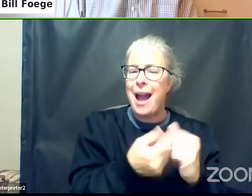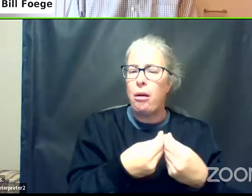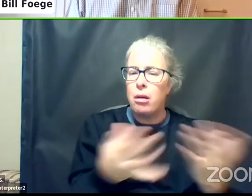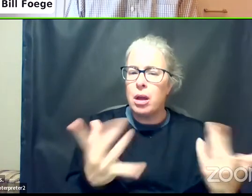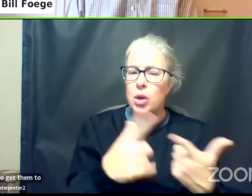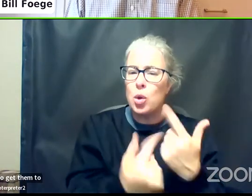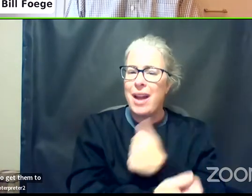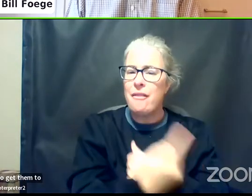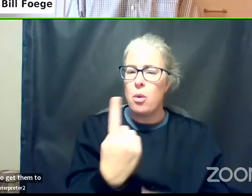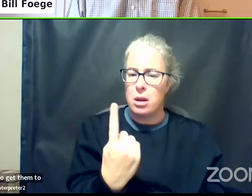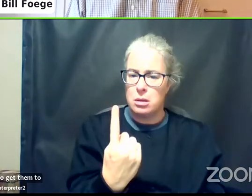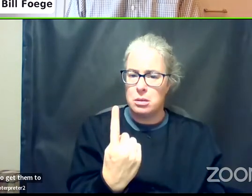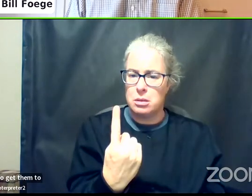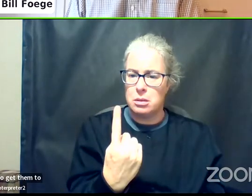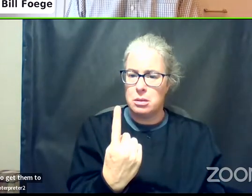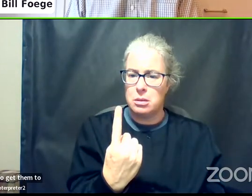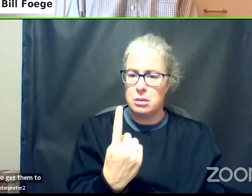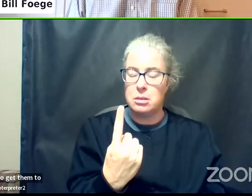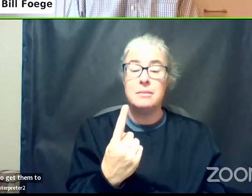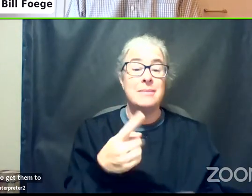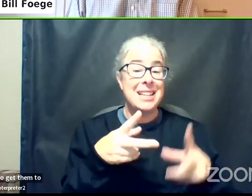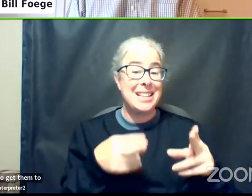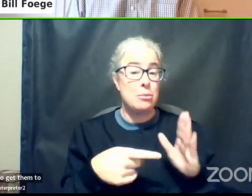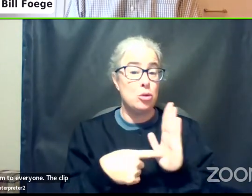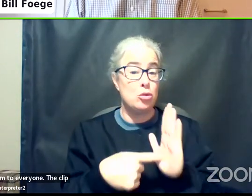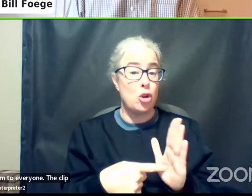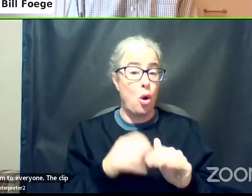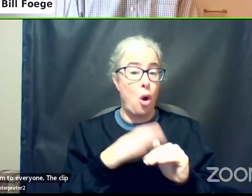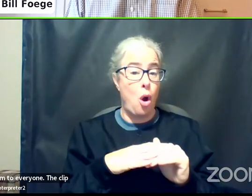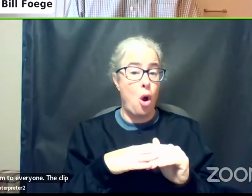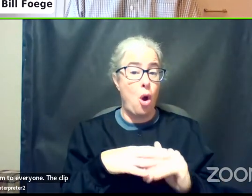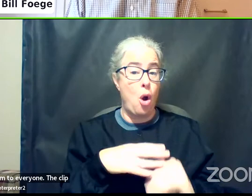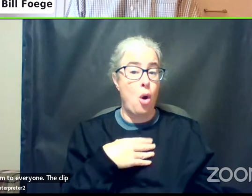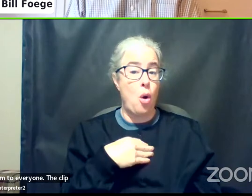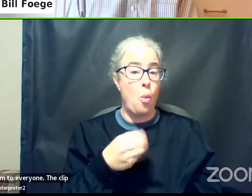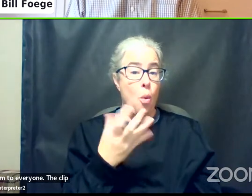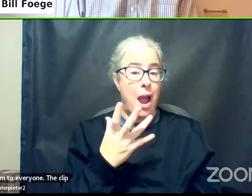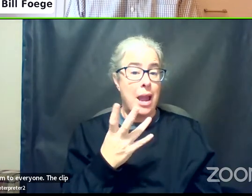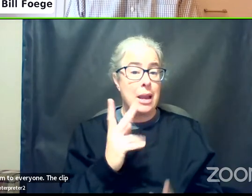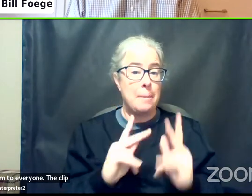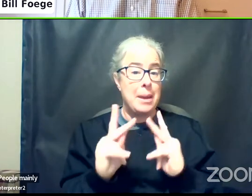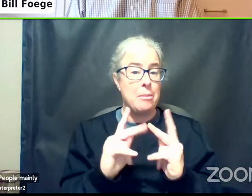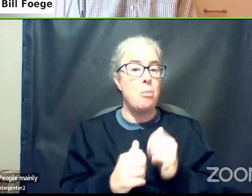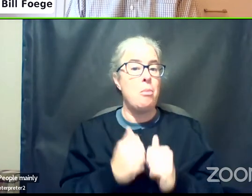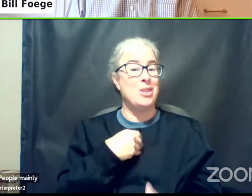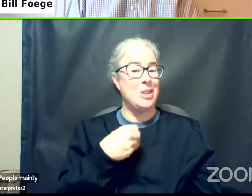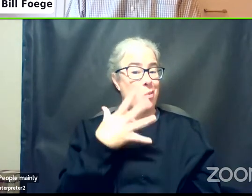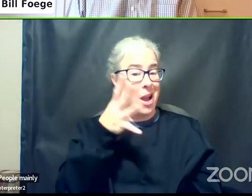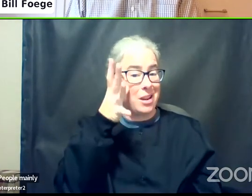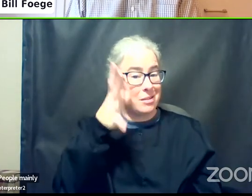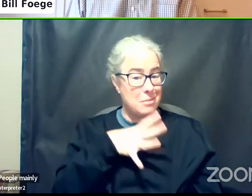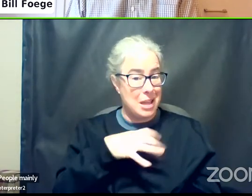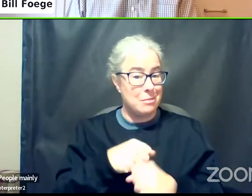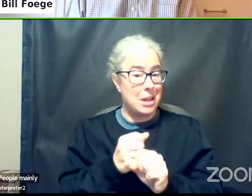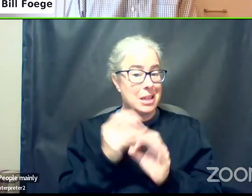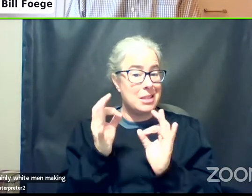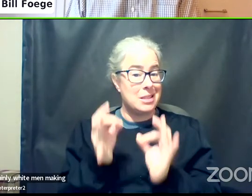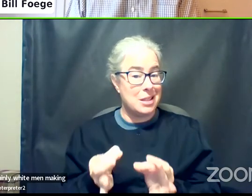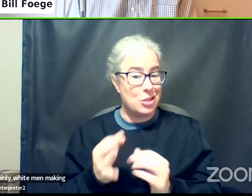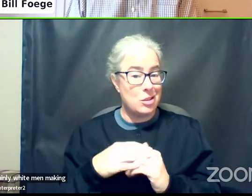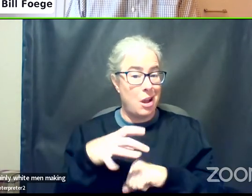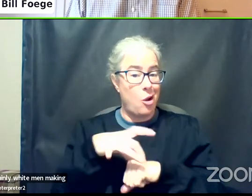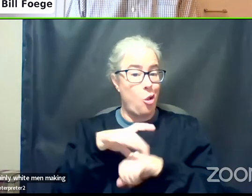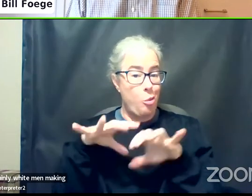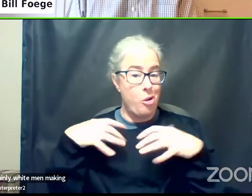everyone the clip you showed on white people mainly white men making the decisions on